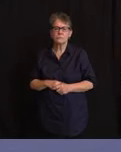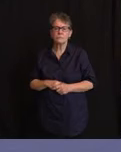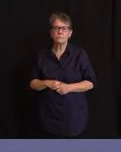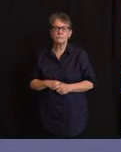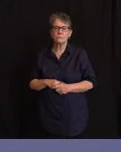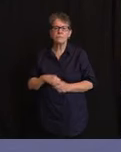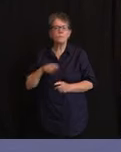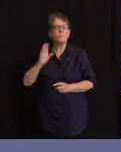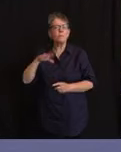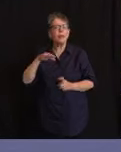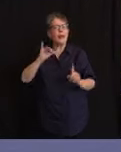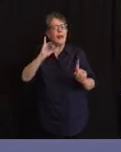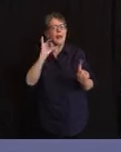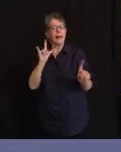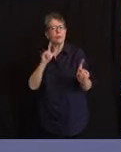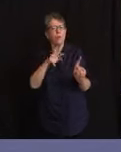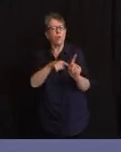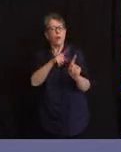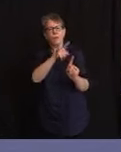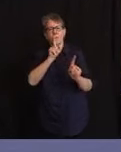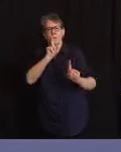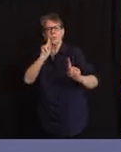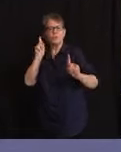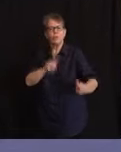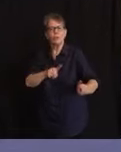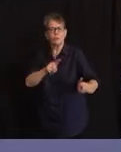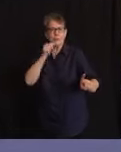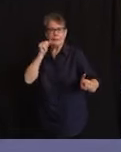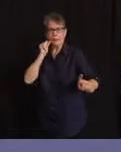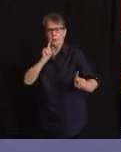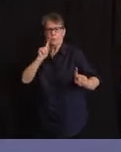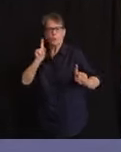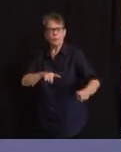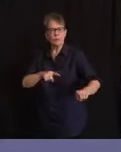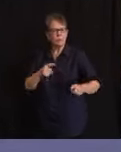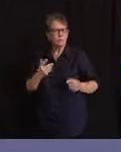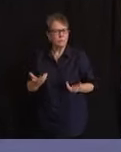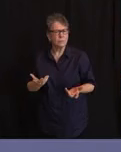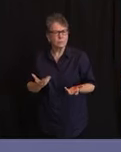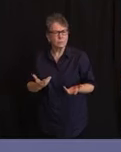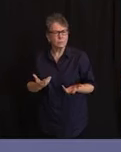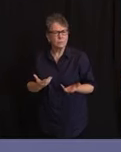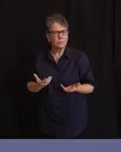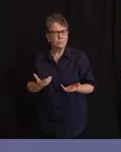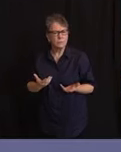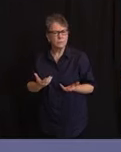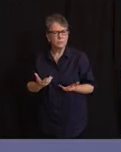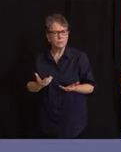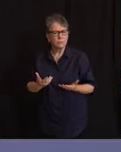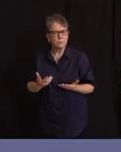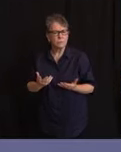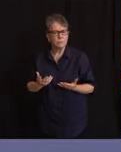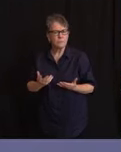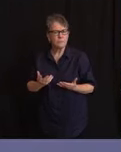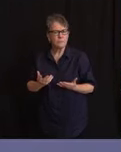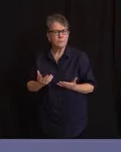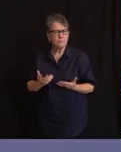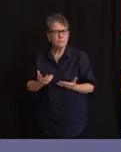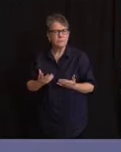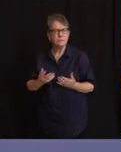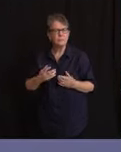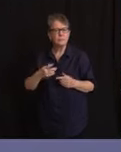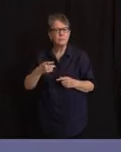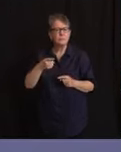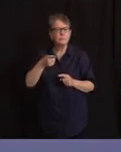the details of his state's shipments of PPE and ventilators from China secret out of concern that the feds would seize those